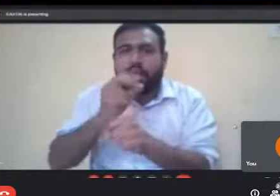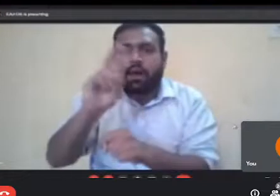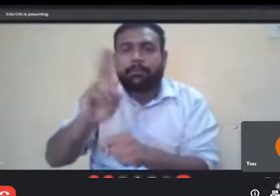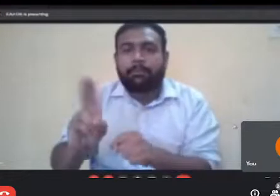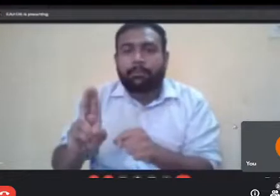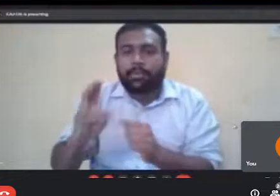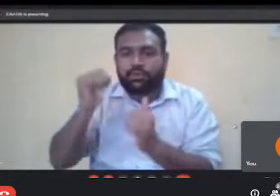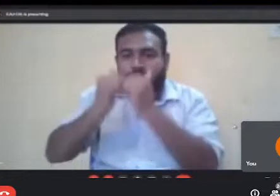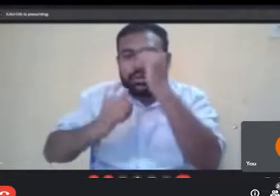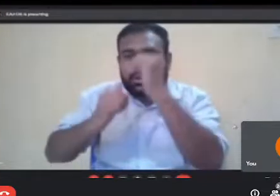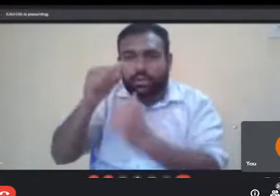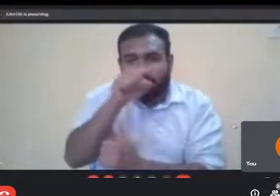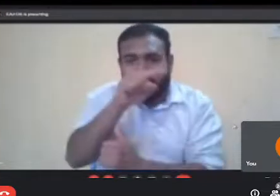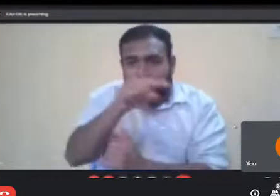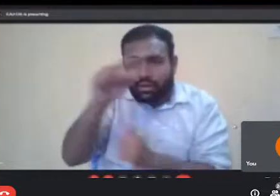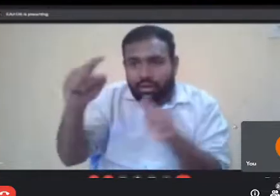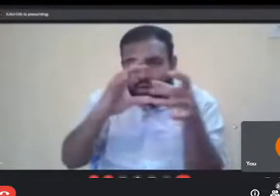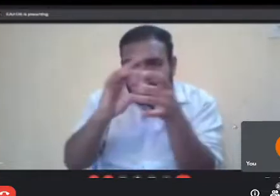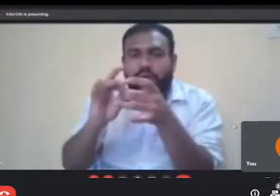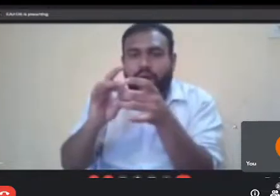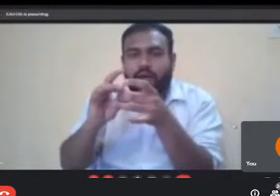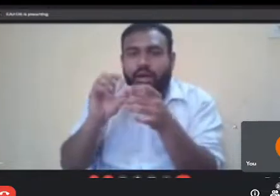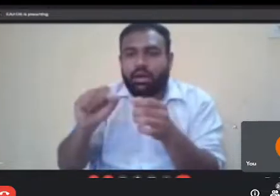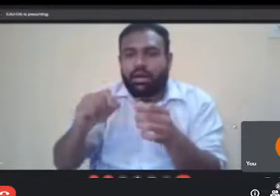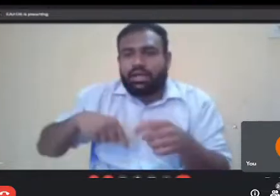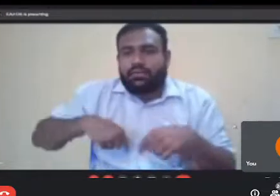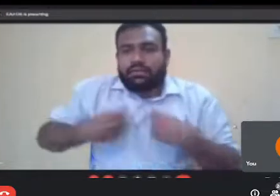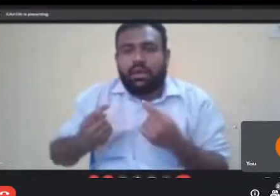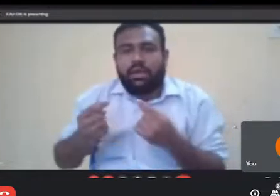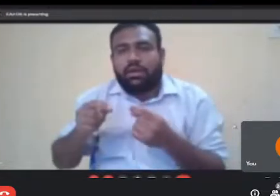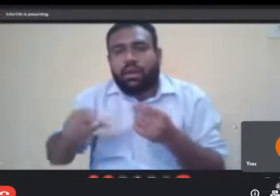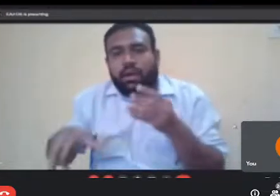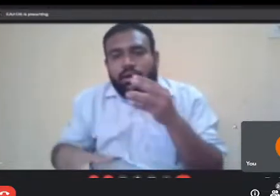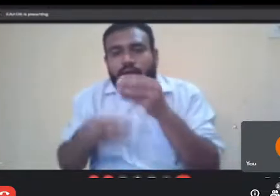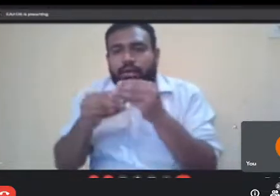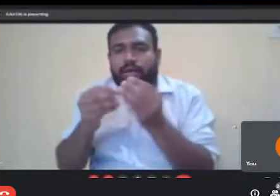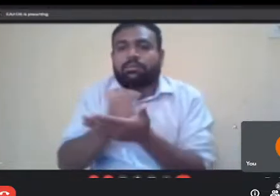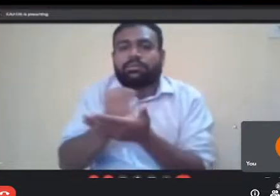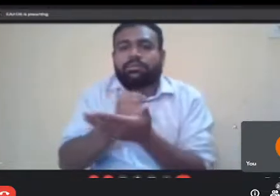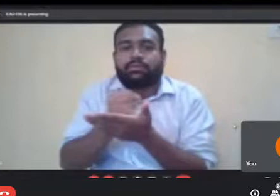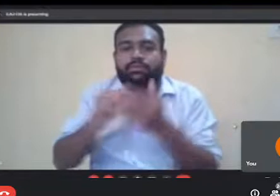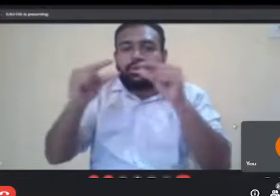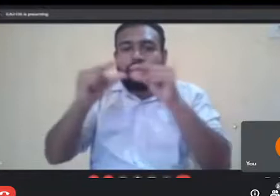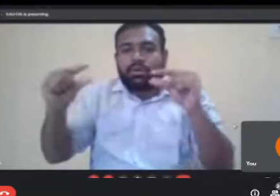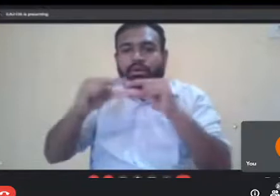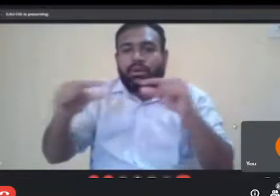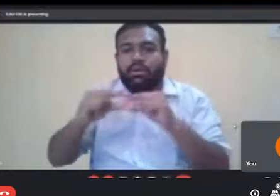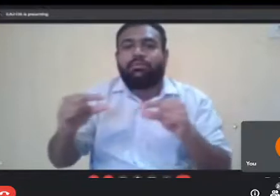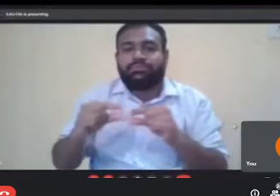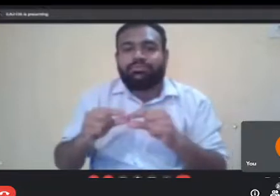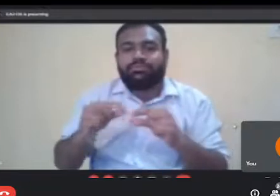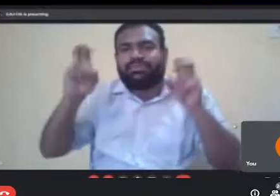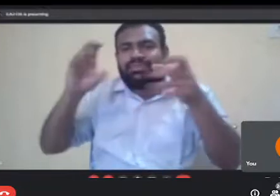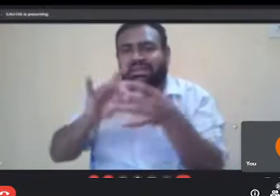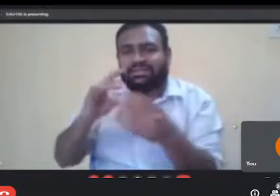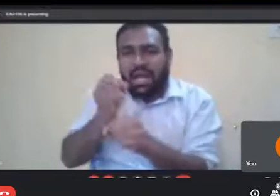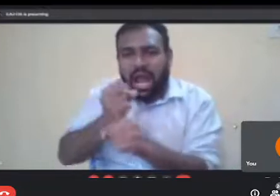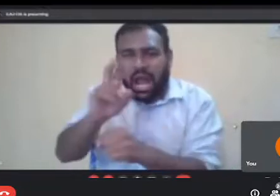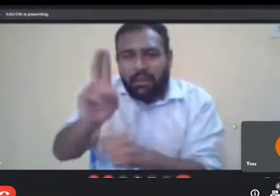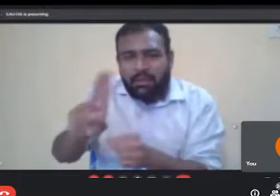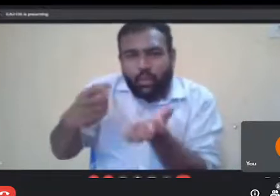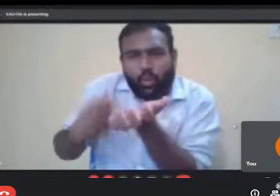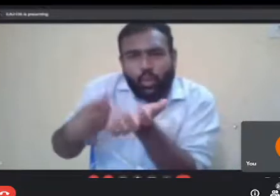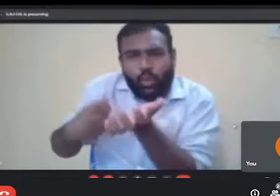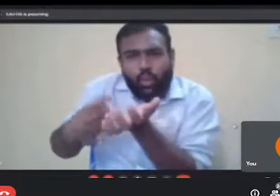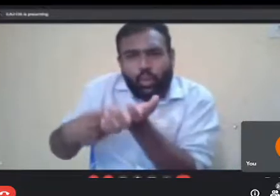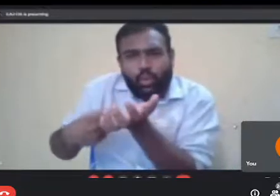these phrases, these texts which we have, they have their own grammar and they're very important, which we now thought we use these, and we call this